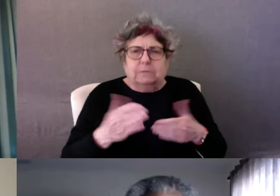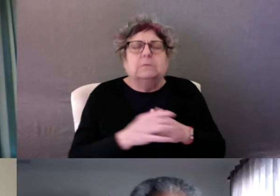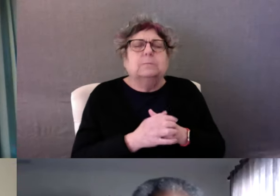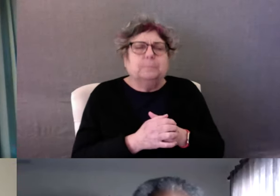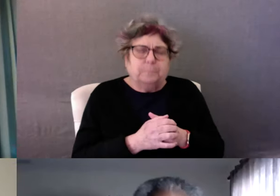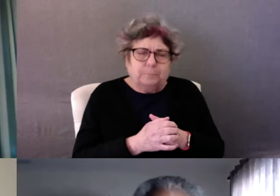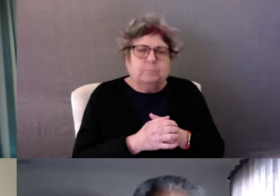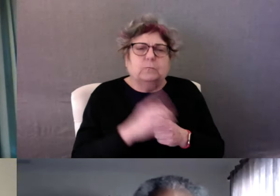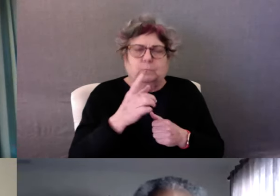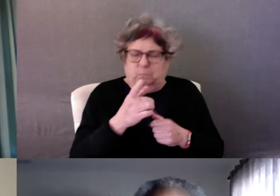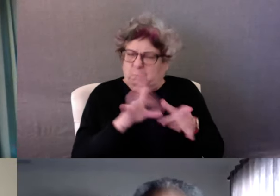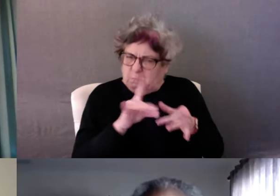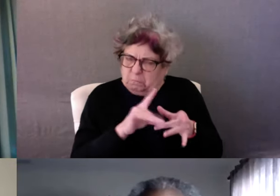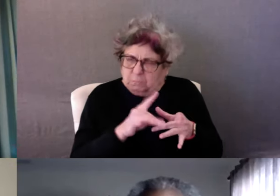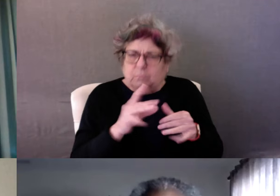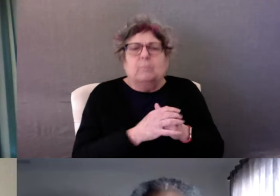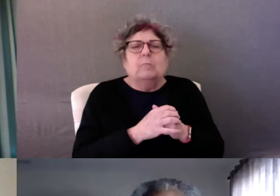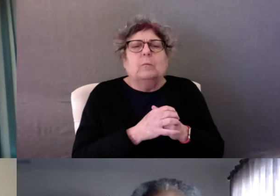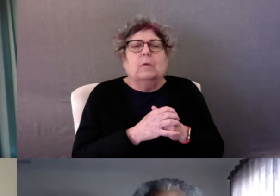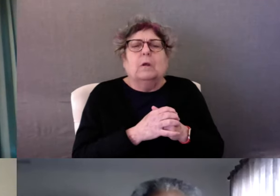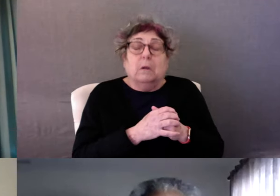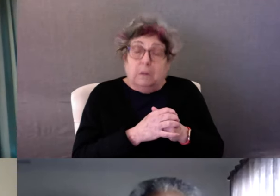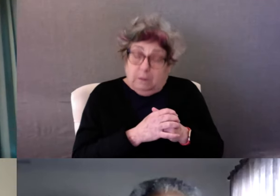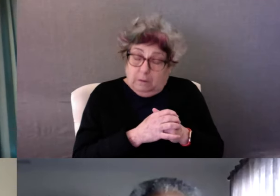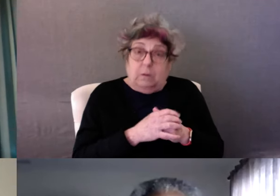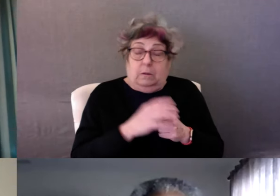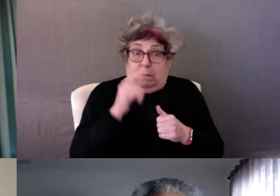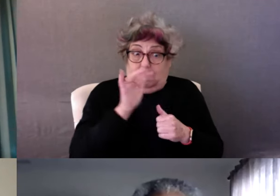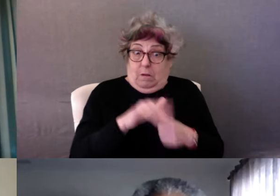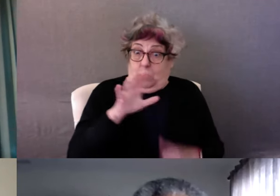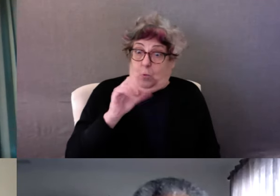questions. I just have a few ones. Will